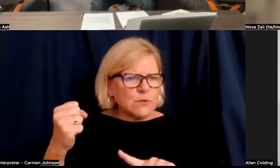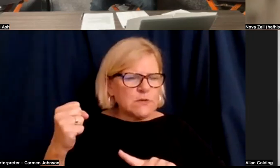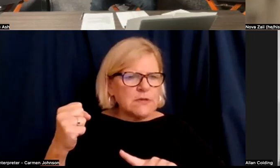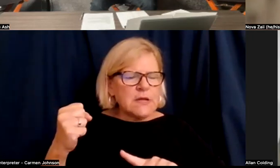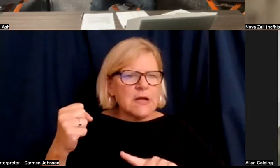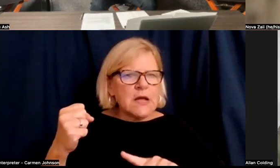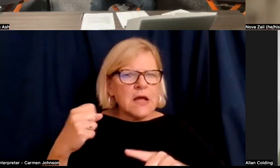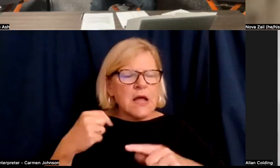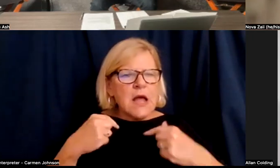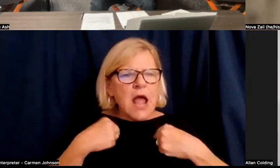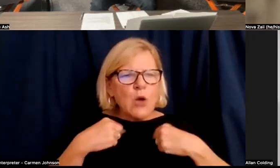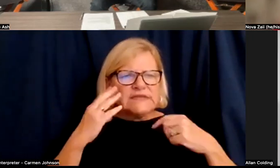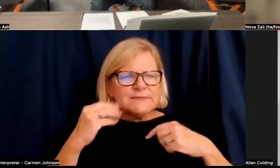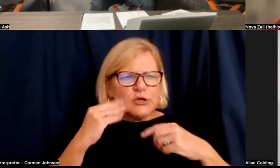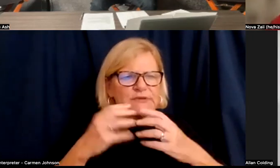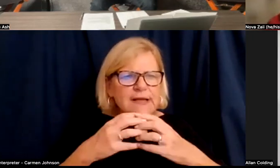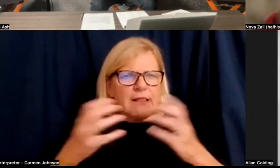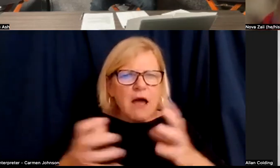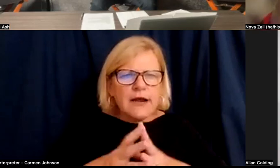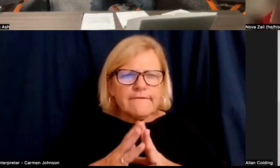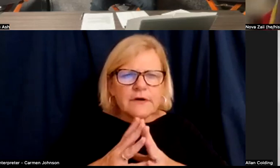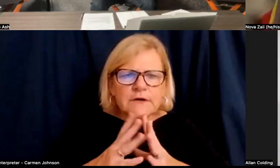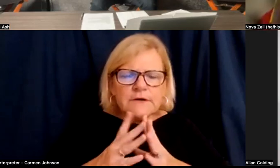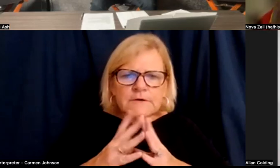was experiencing a lot of